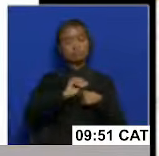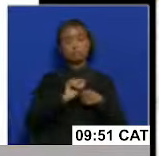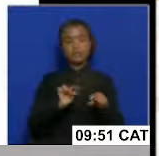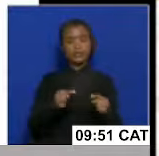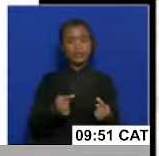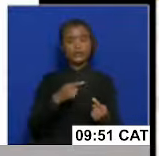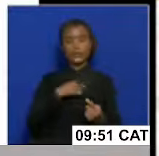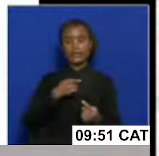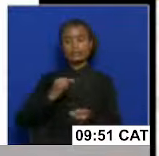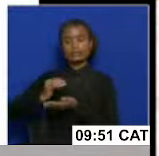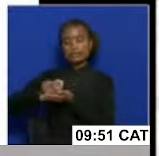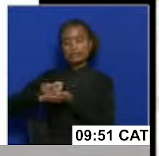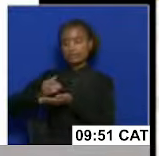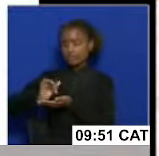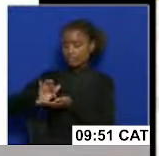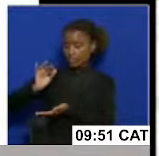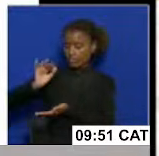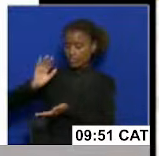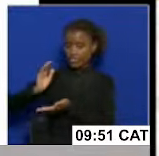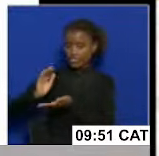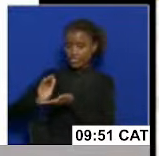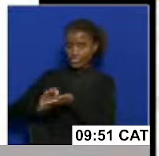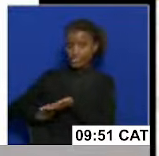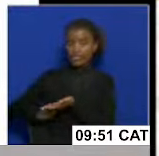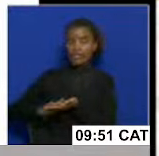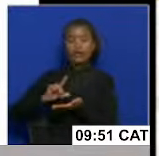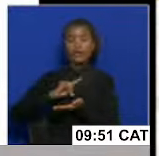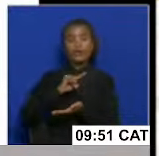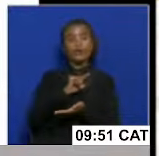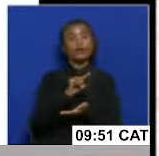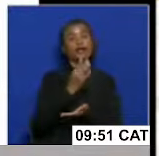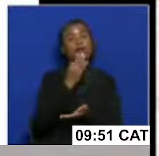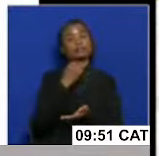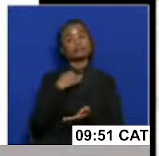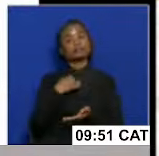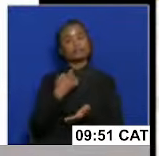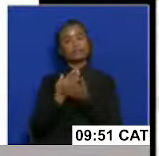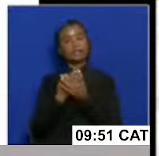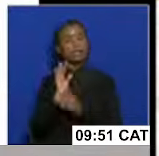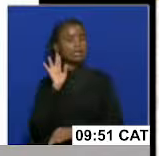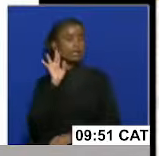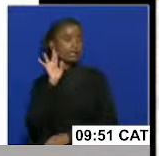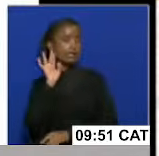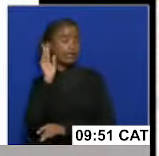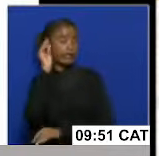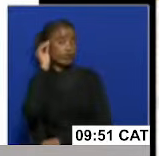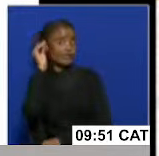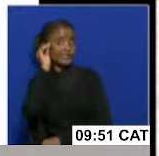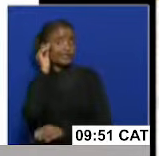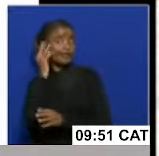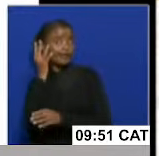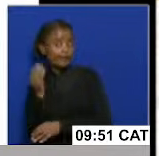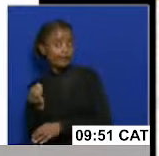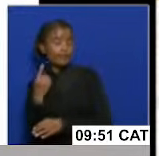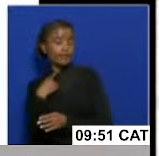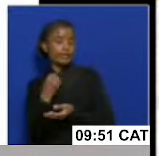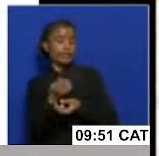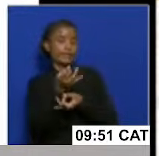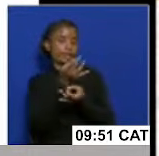me to keep my ear to the ground and pass any information that involved money onto